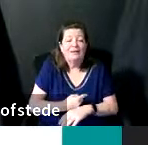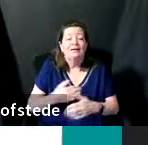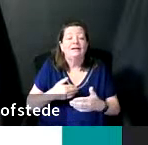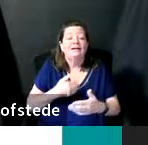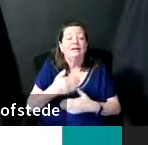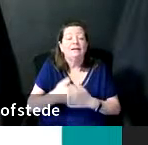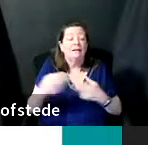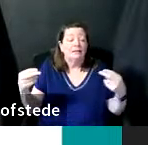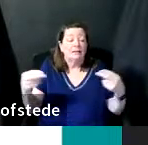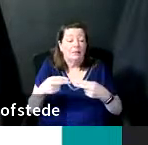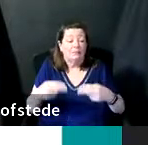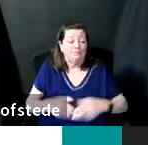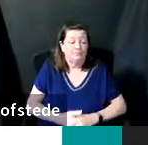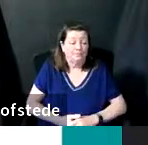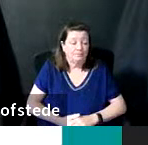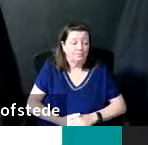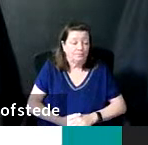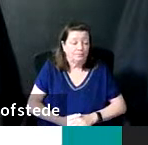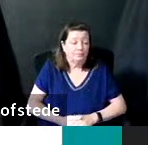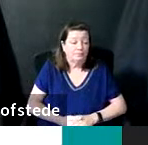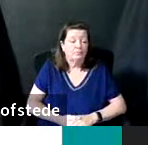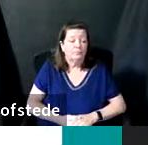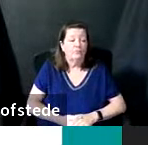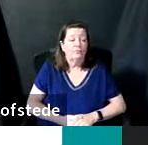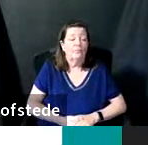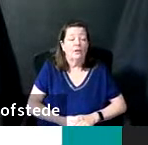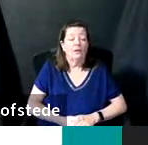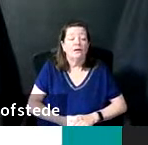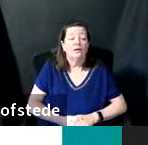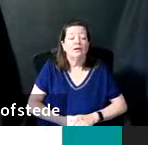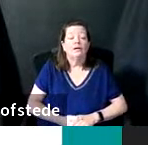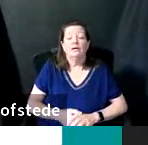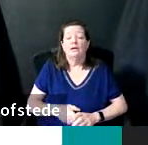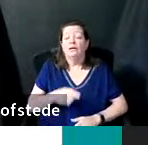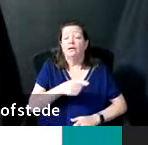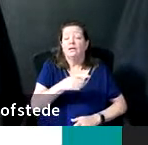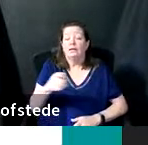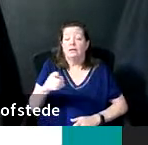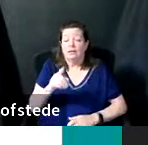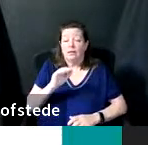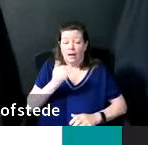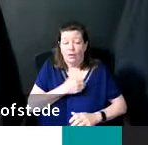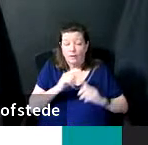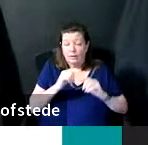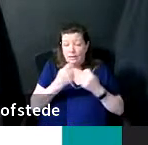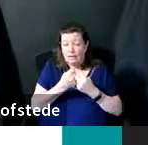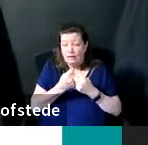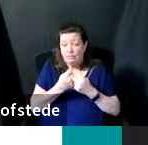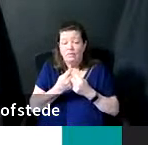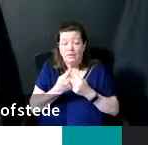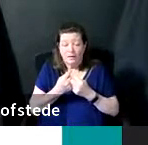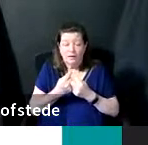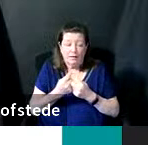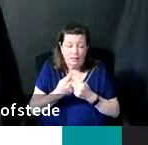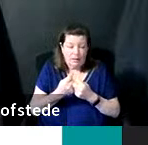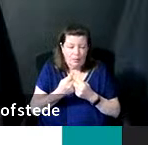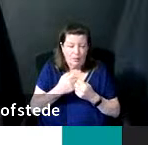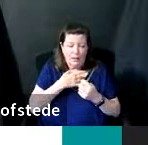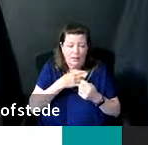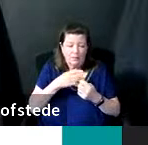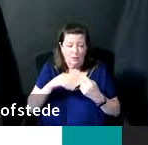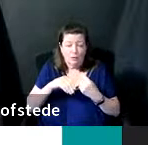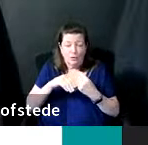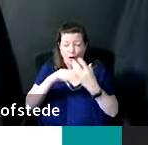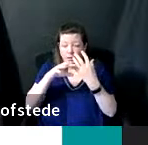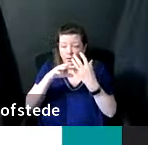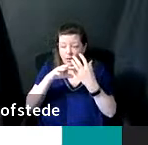please. And so I just want to give a moment for our entire community engagement team to come on camera if they can, just so